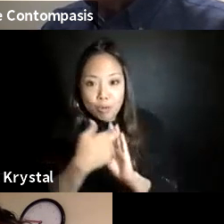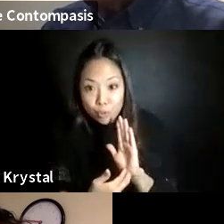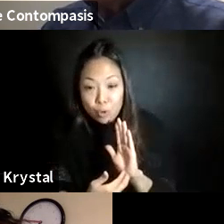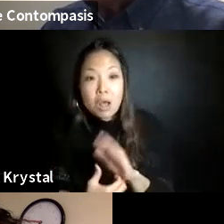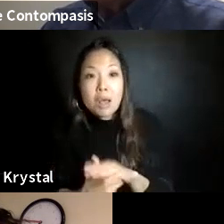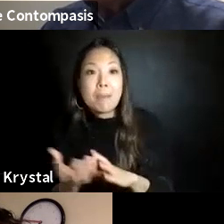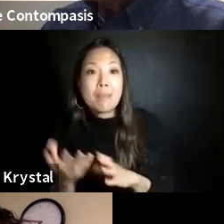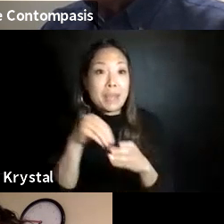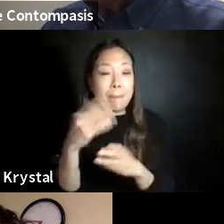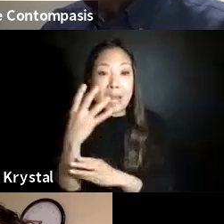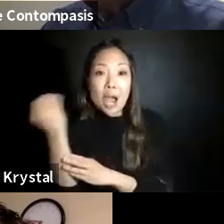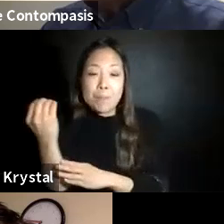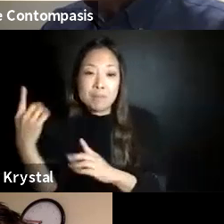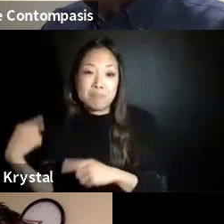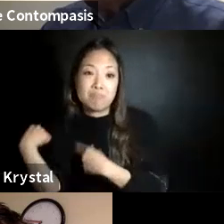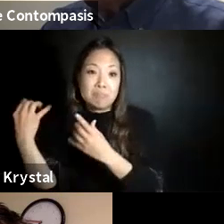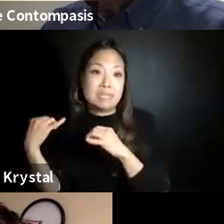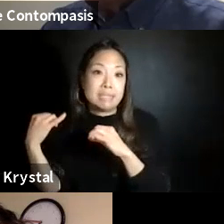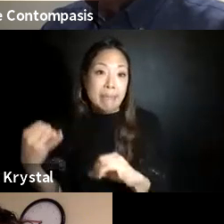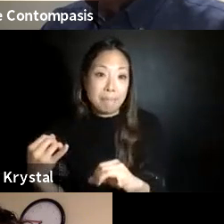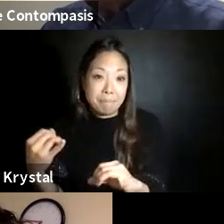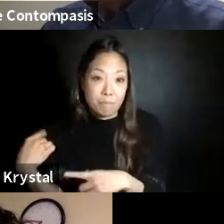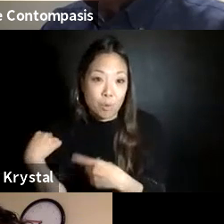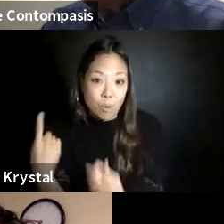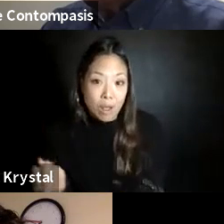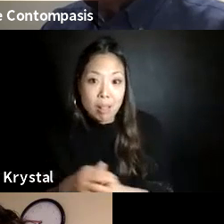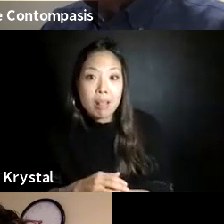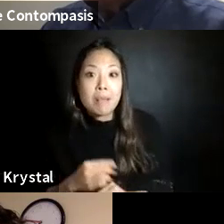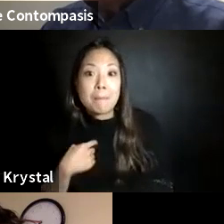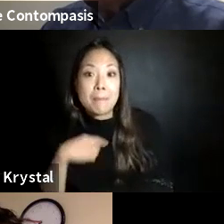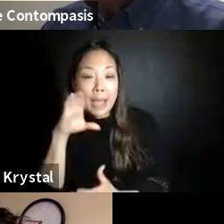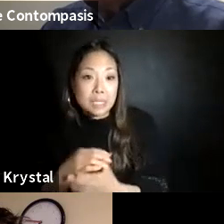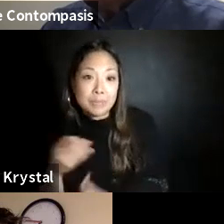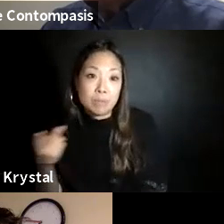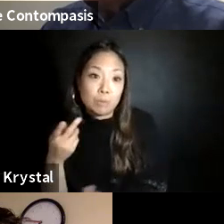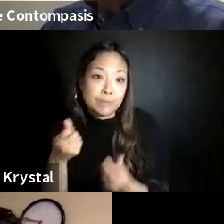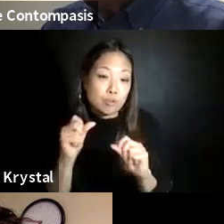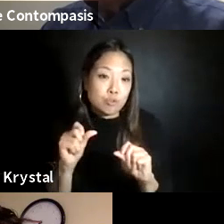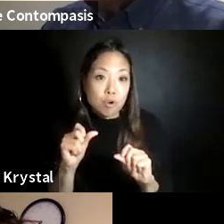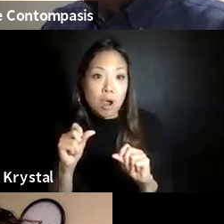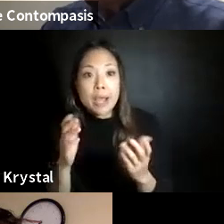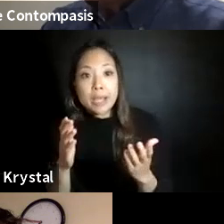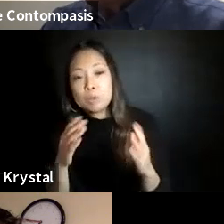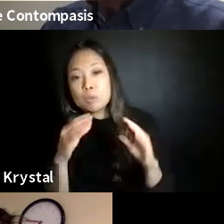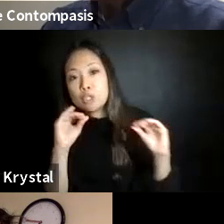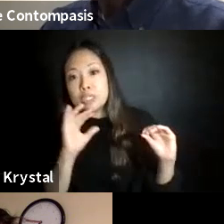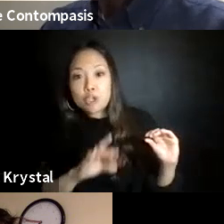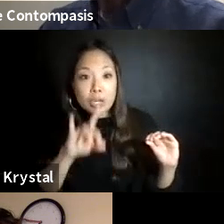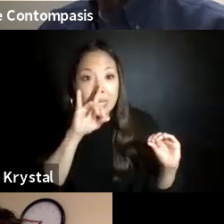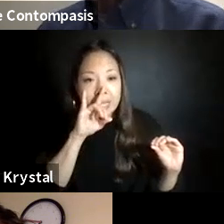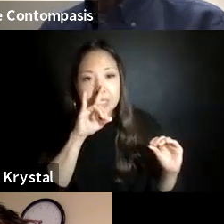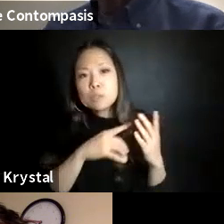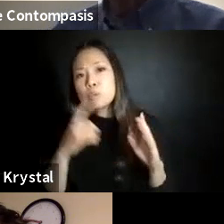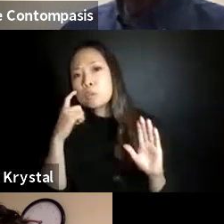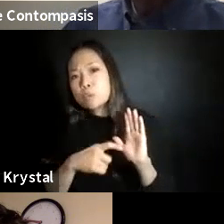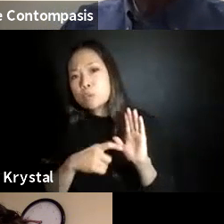very consistent for some time now. My husband and I are trying imperfectly to teach our kids to look around themselves and notice what patterns they see,